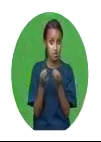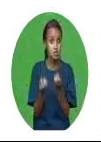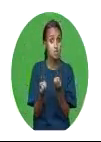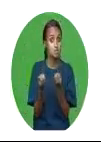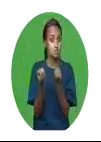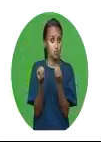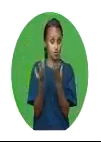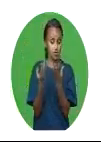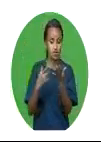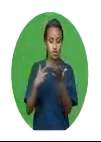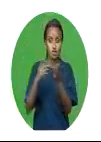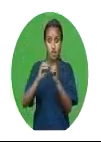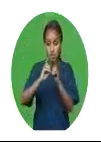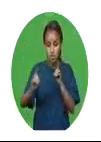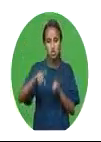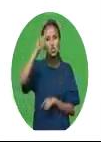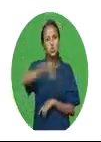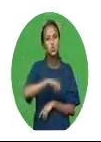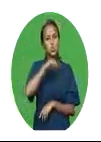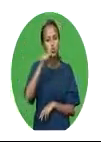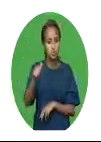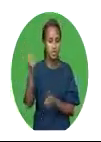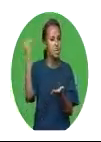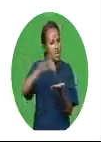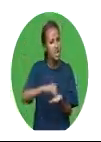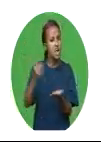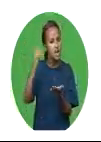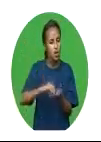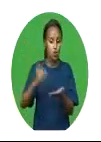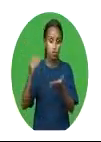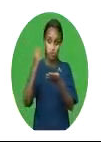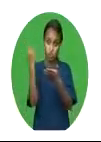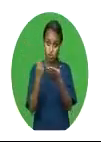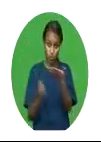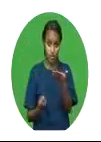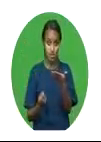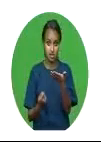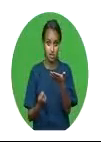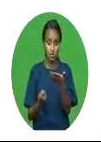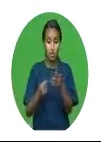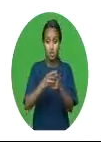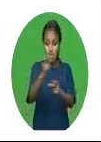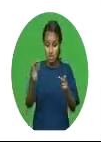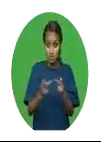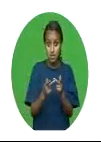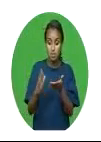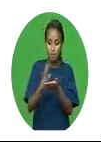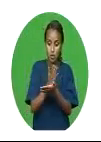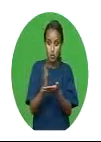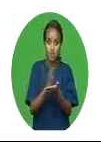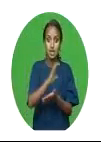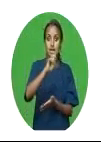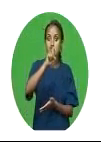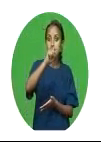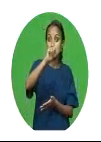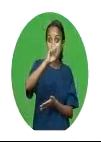Moreover, dimensions should not be repeated on drawings. When the space between the extension